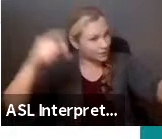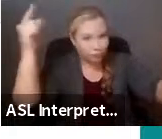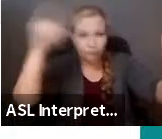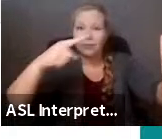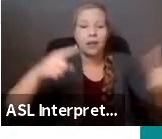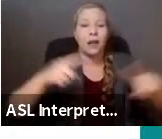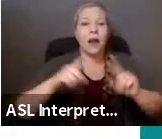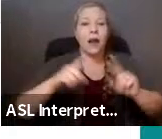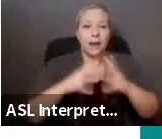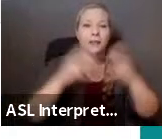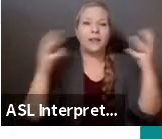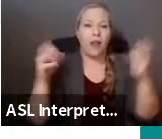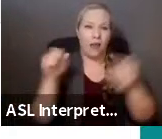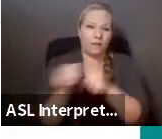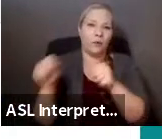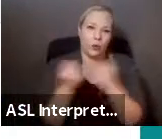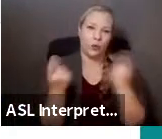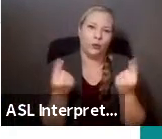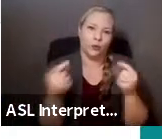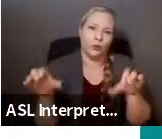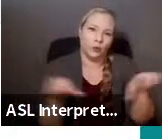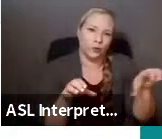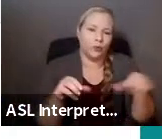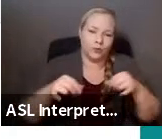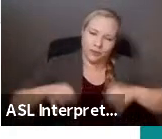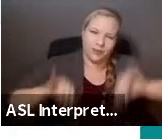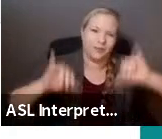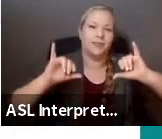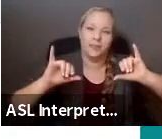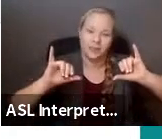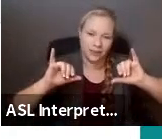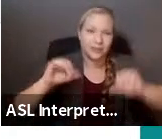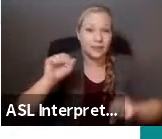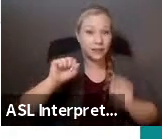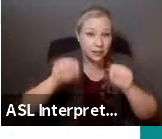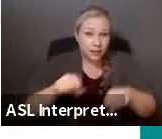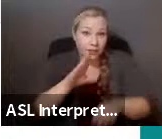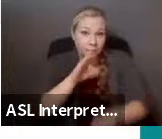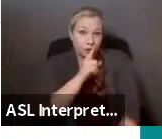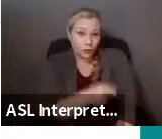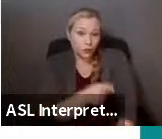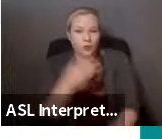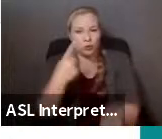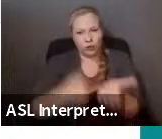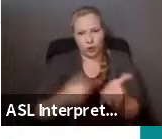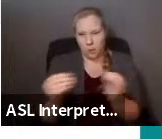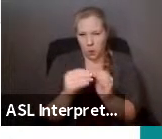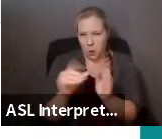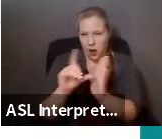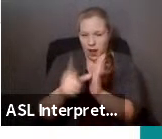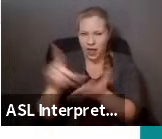be true regardless of the design options that we talk about later. Okay, next slide.